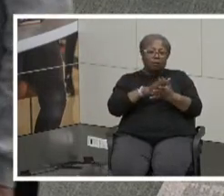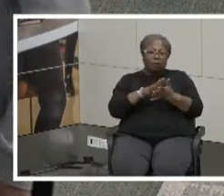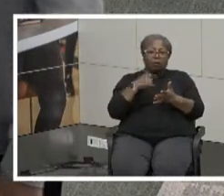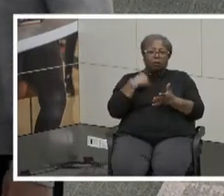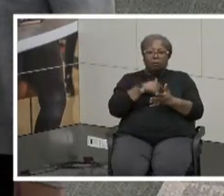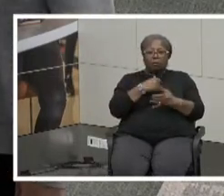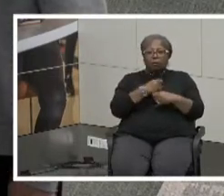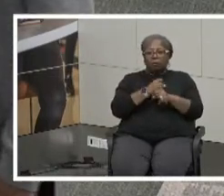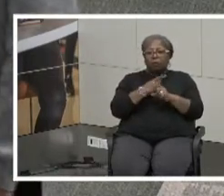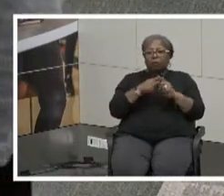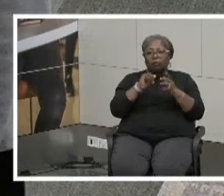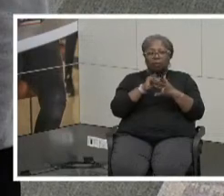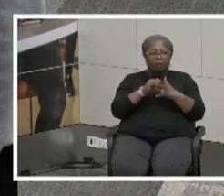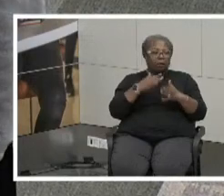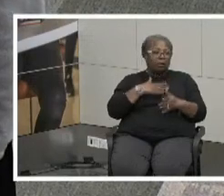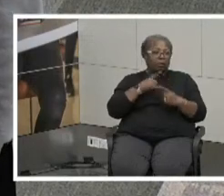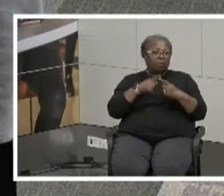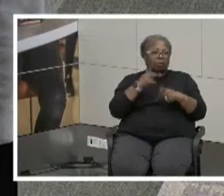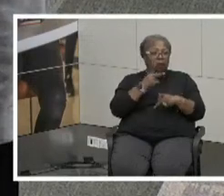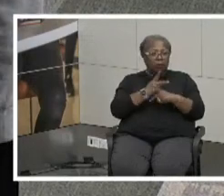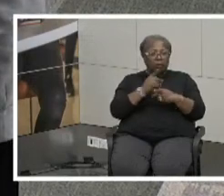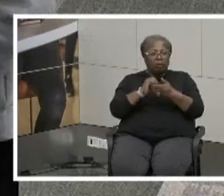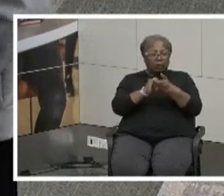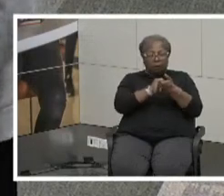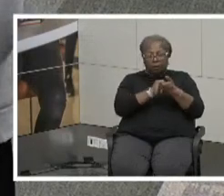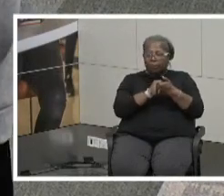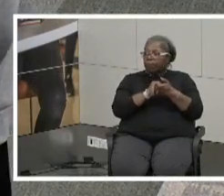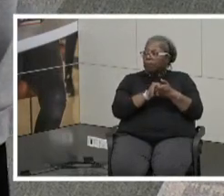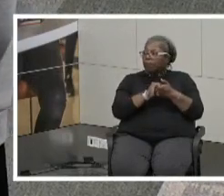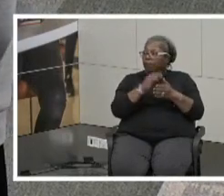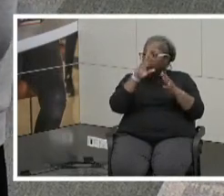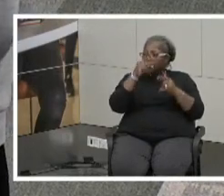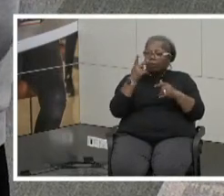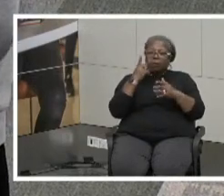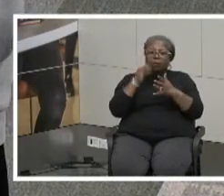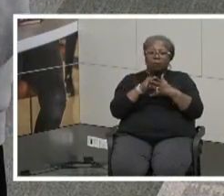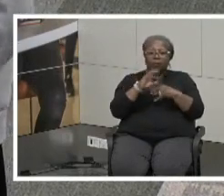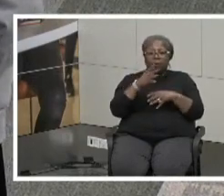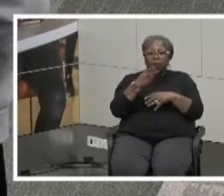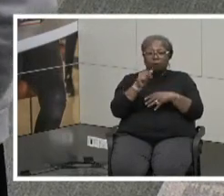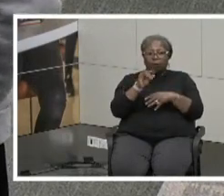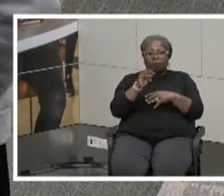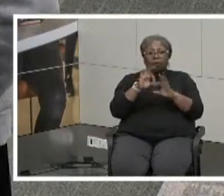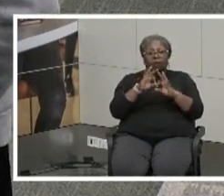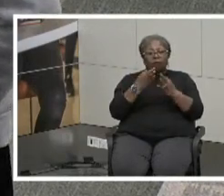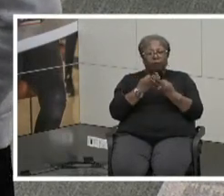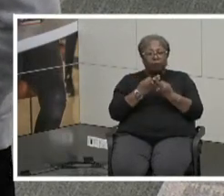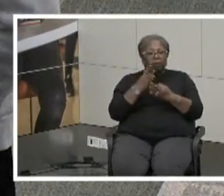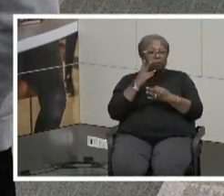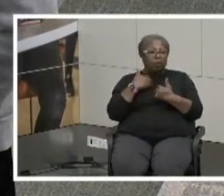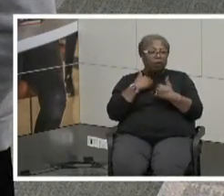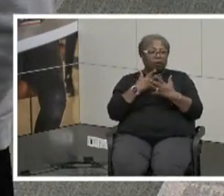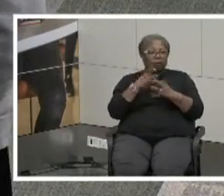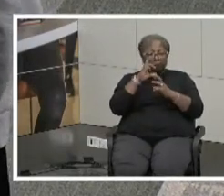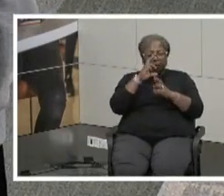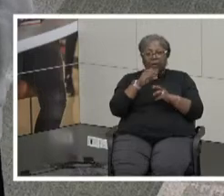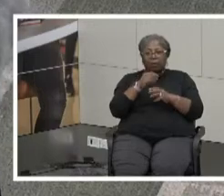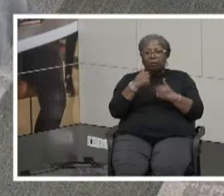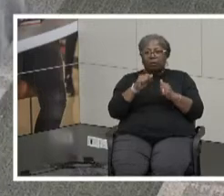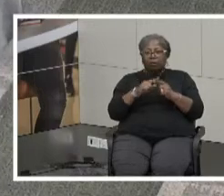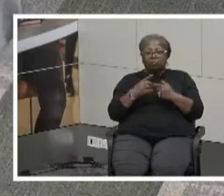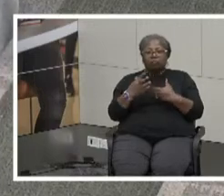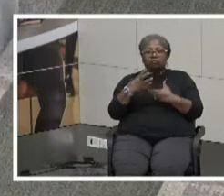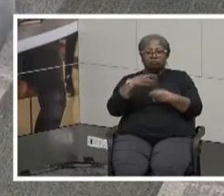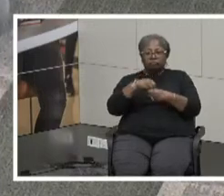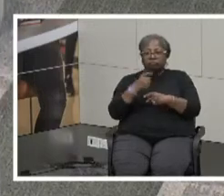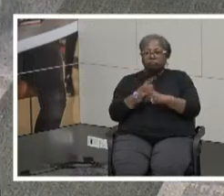we've produced from that and we're happy to keep collabor collaborating hope you see that the Wharton families have been coming to you with a lot of respect and trying to engage